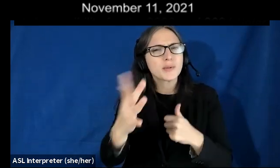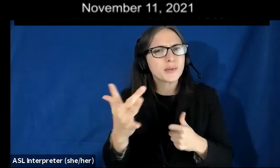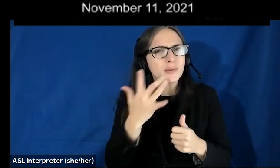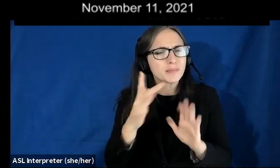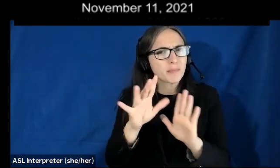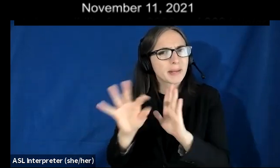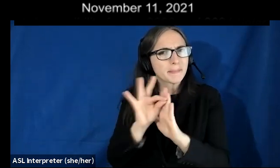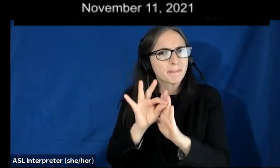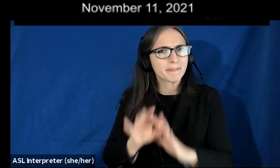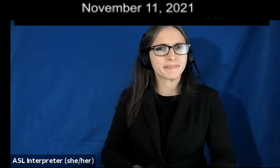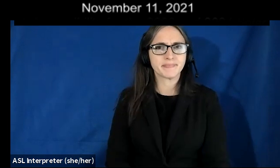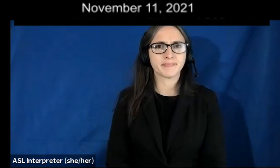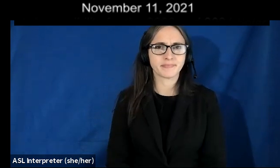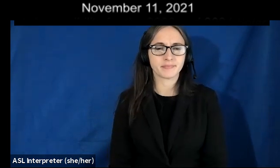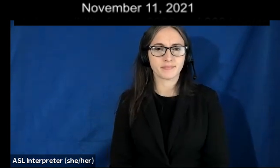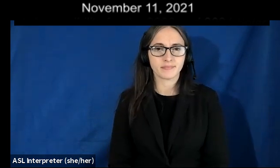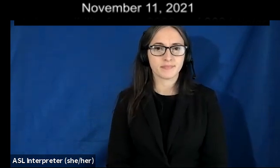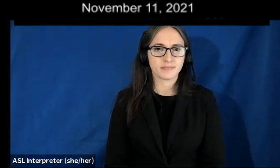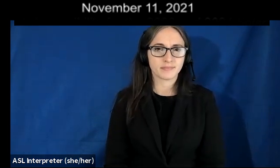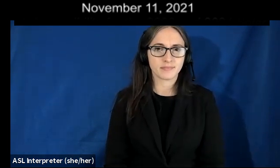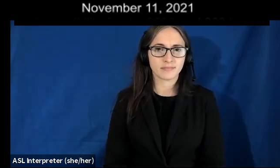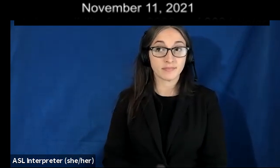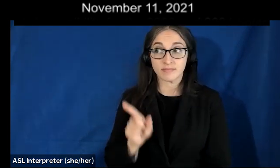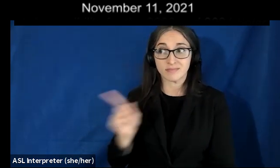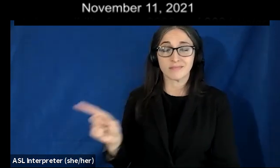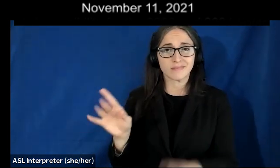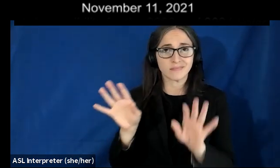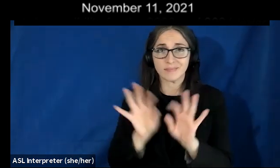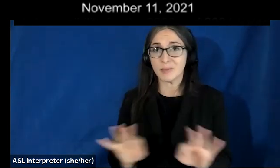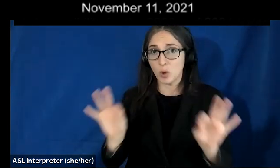very important. Your choice is